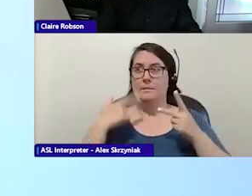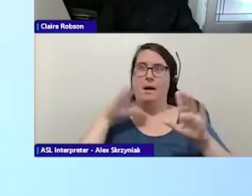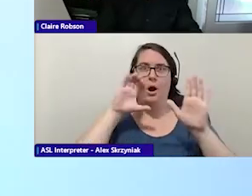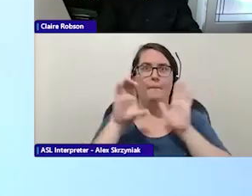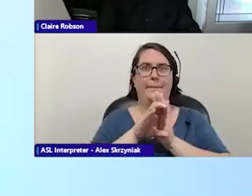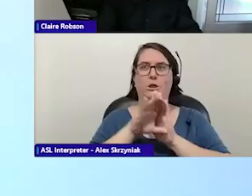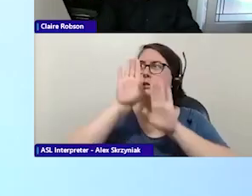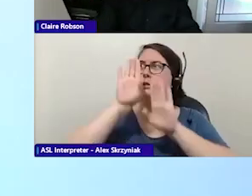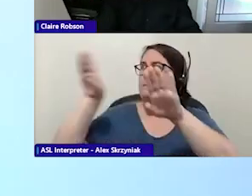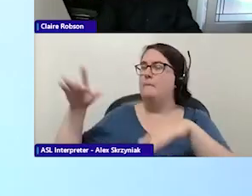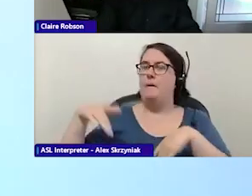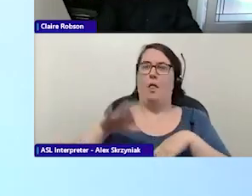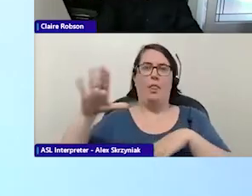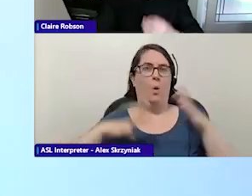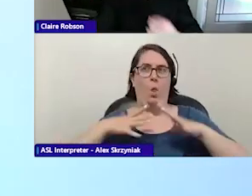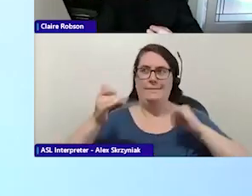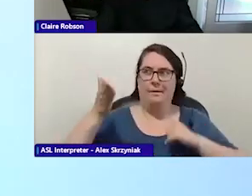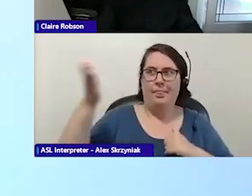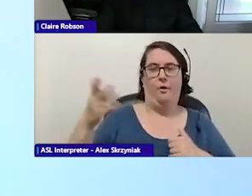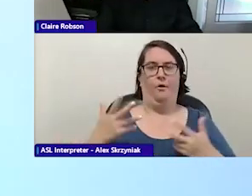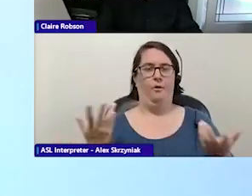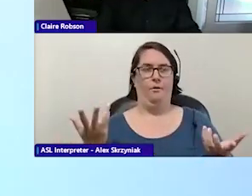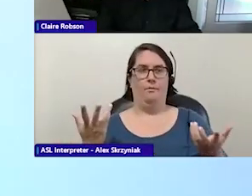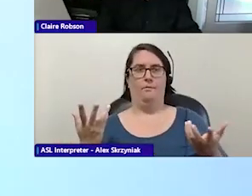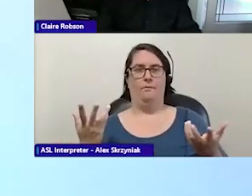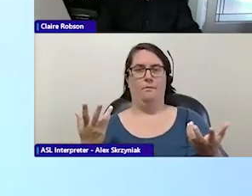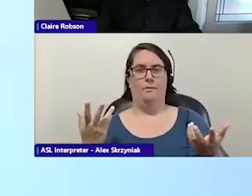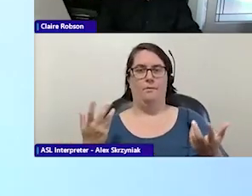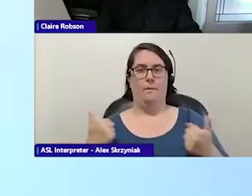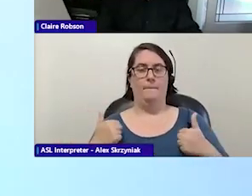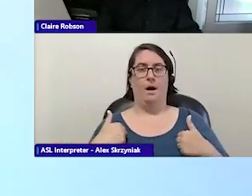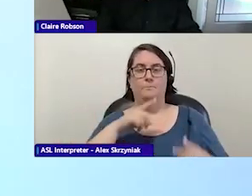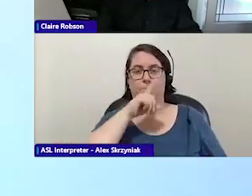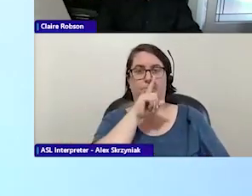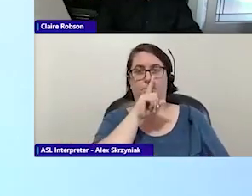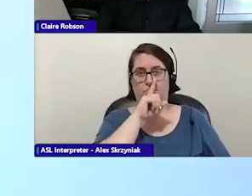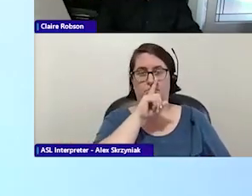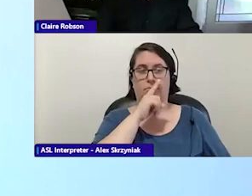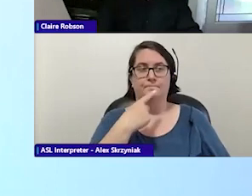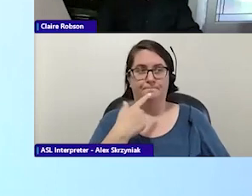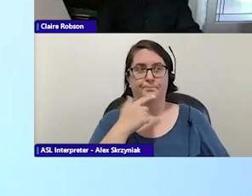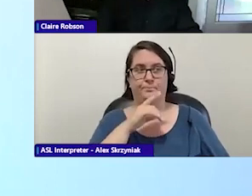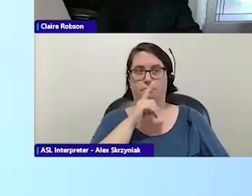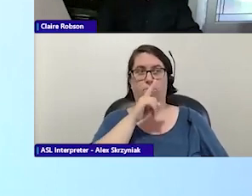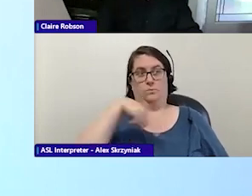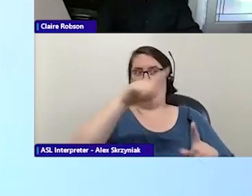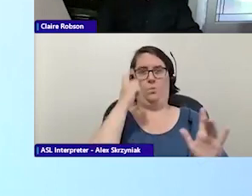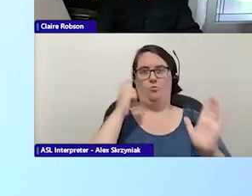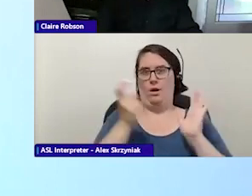still in the closet. But because she couldn't speak to it, it was never recognized.